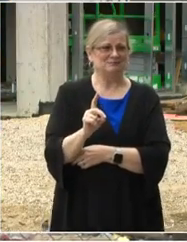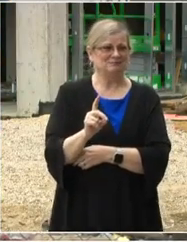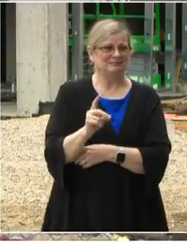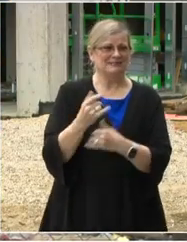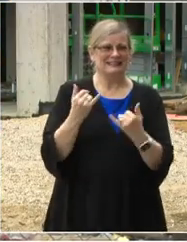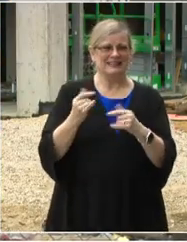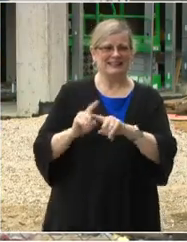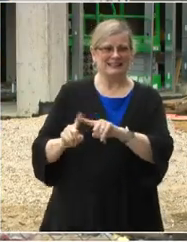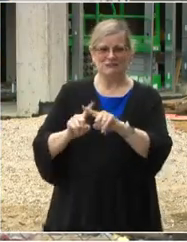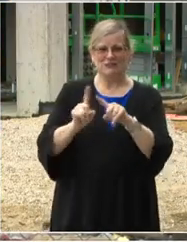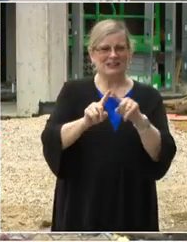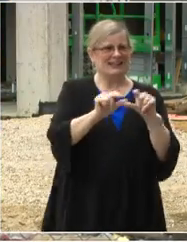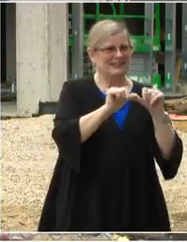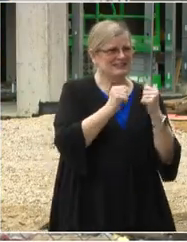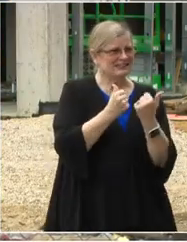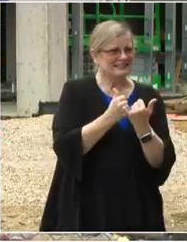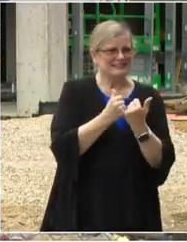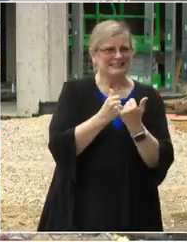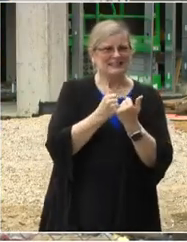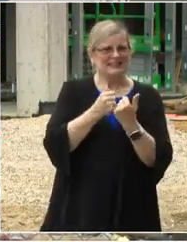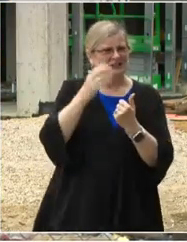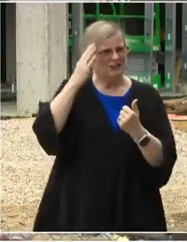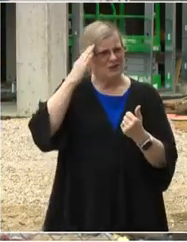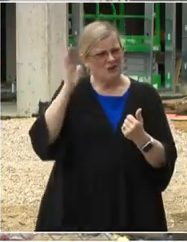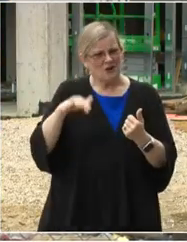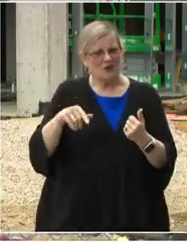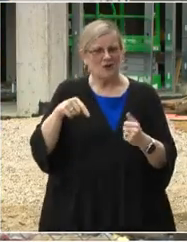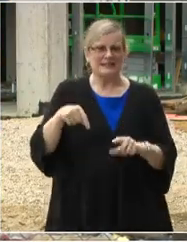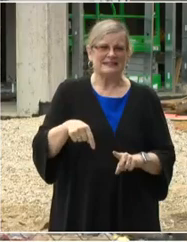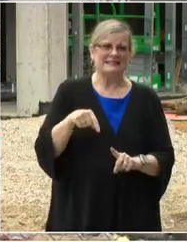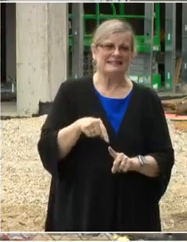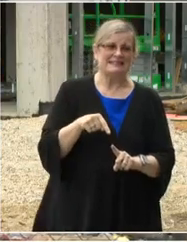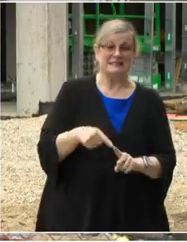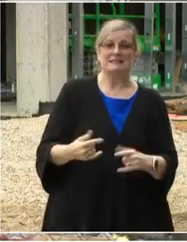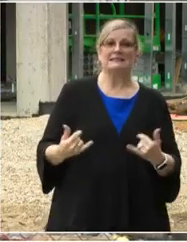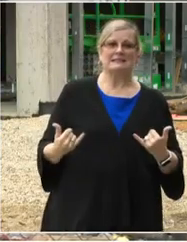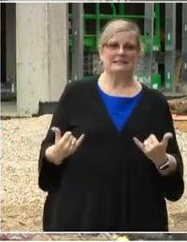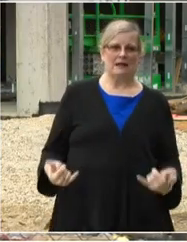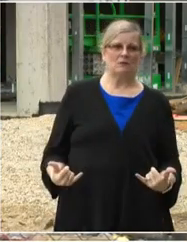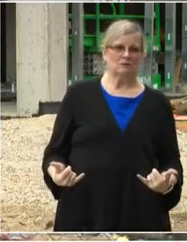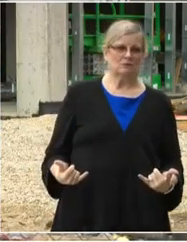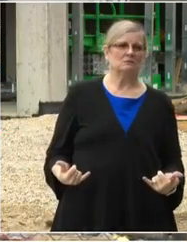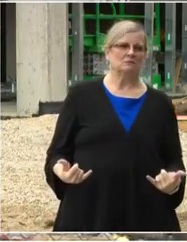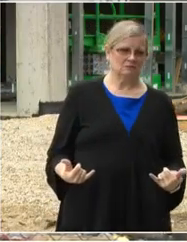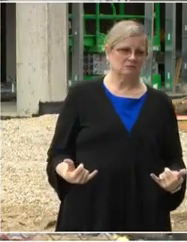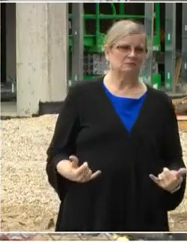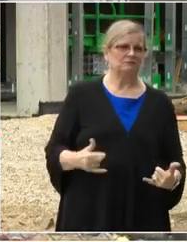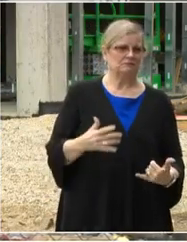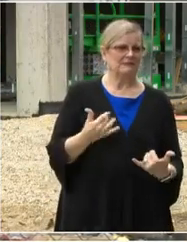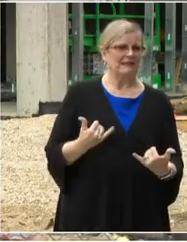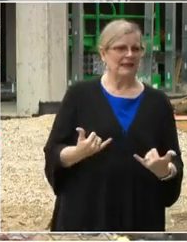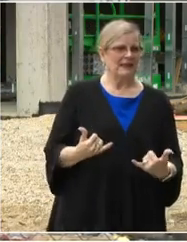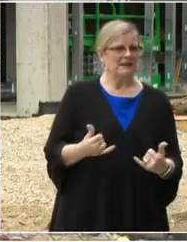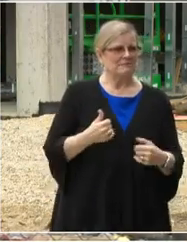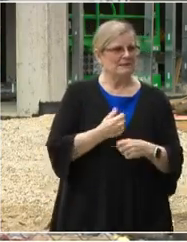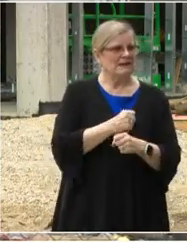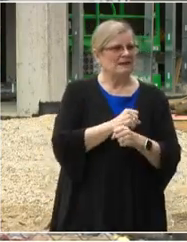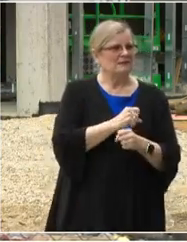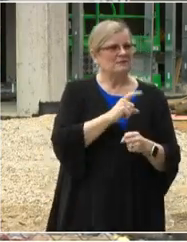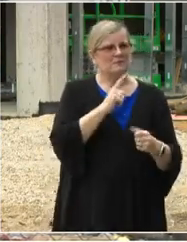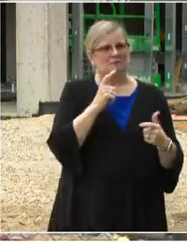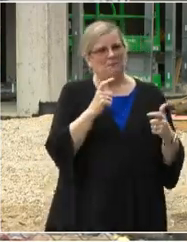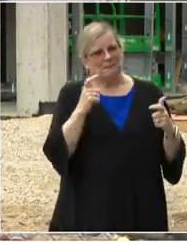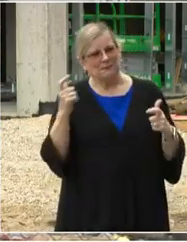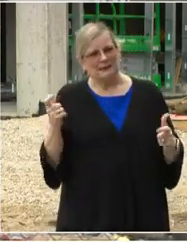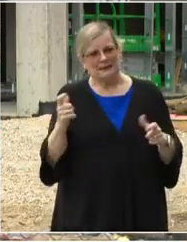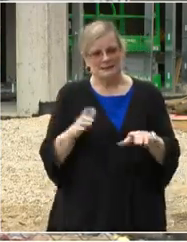agencies. We know that this is really the moment when we can make that absolutely giant step with $1